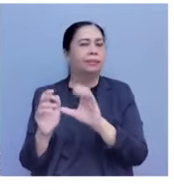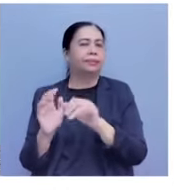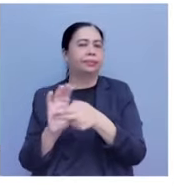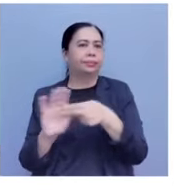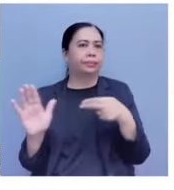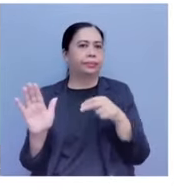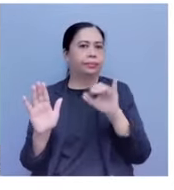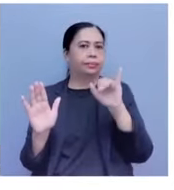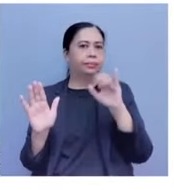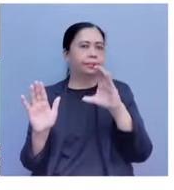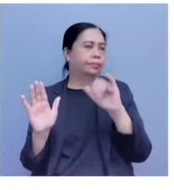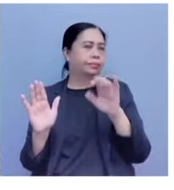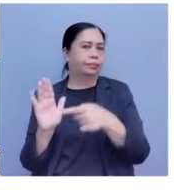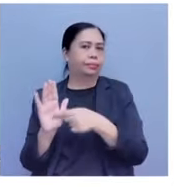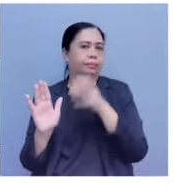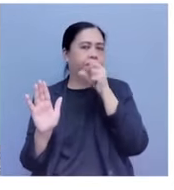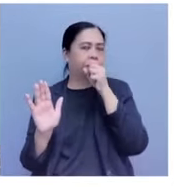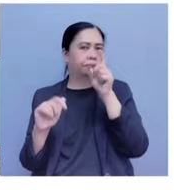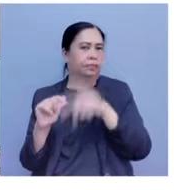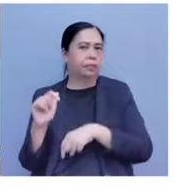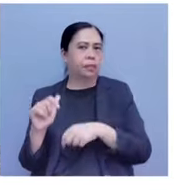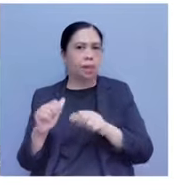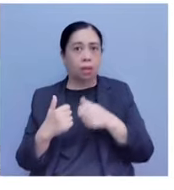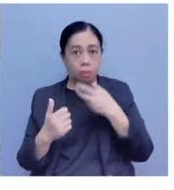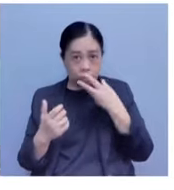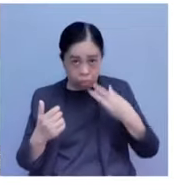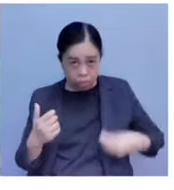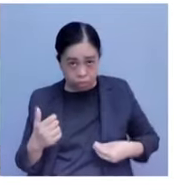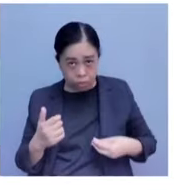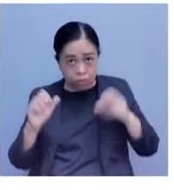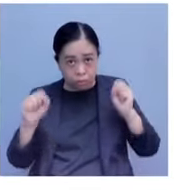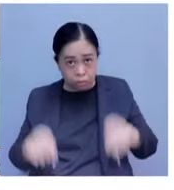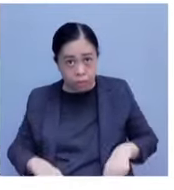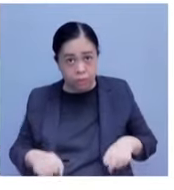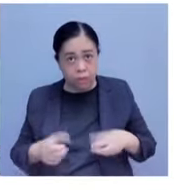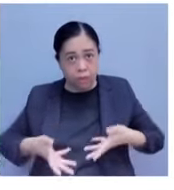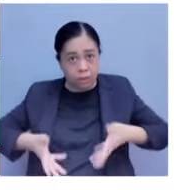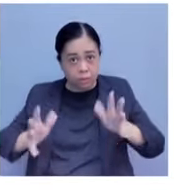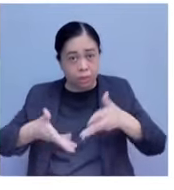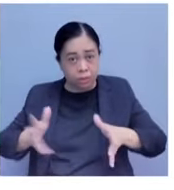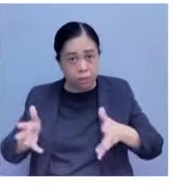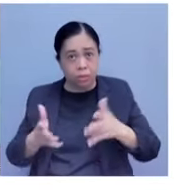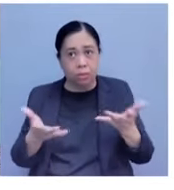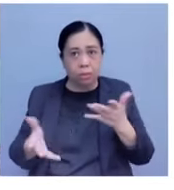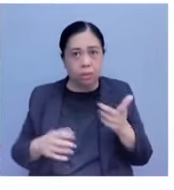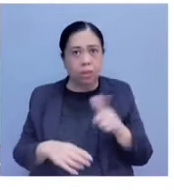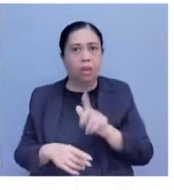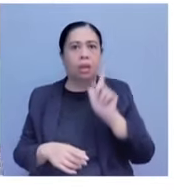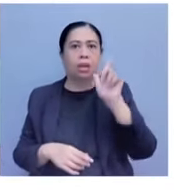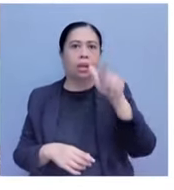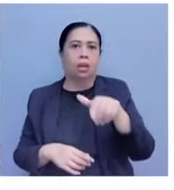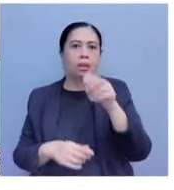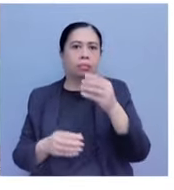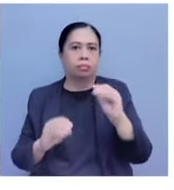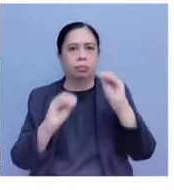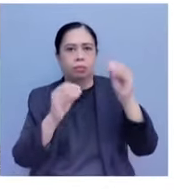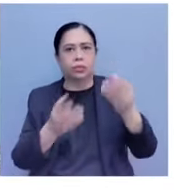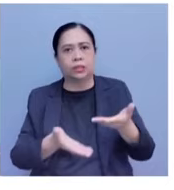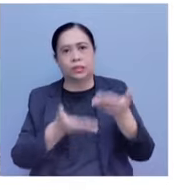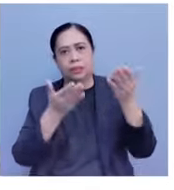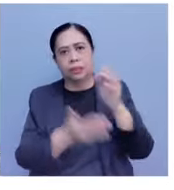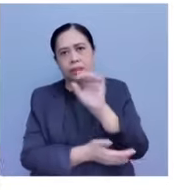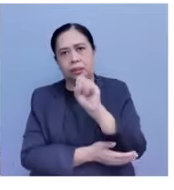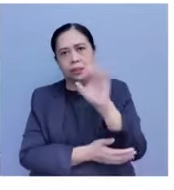hide behind confidential funds for corruption. So all these things, Carmina, will probably lead to the Supreme Court someday